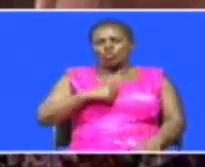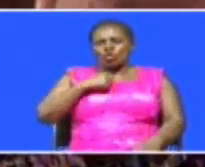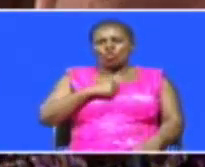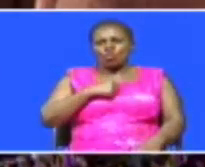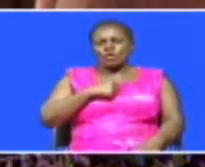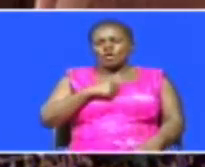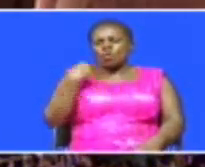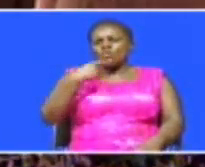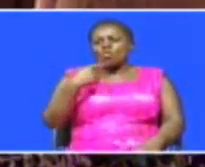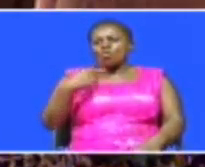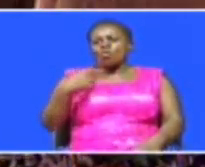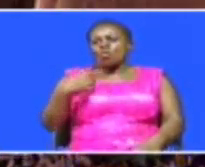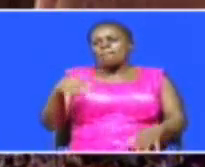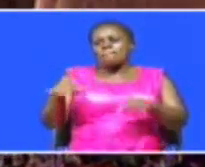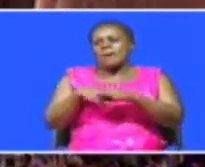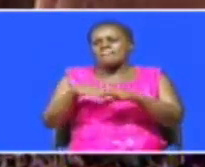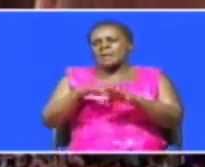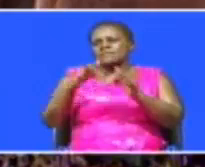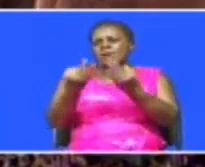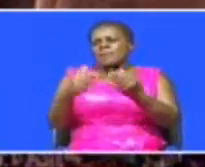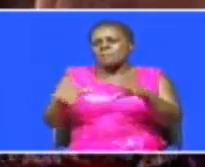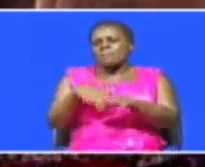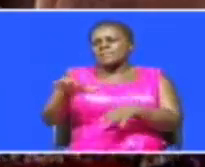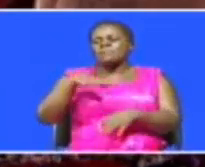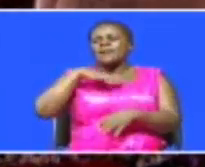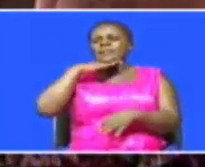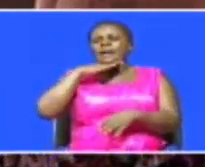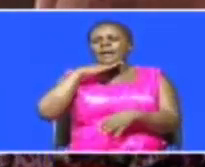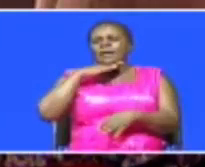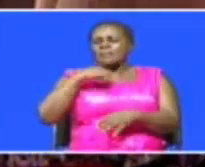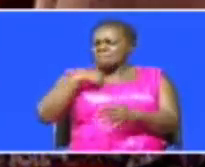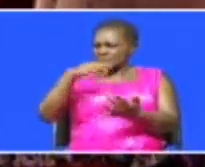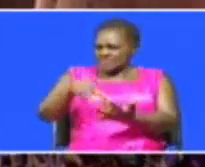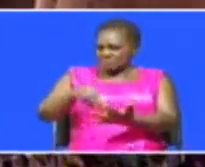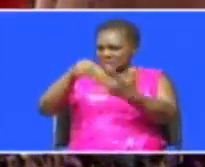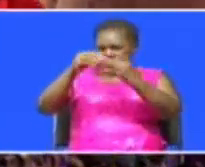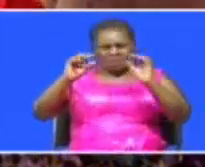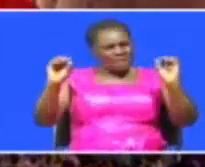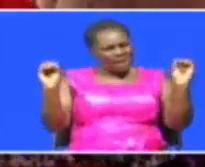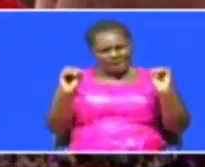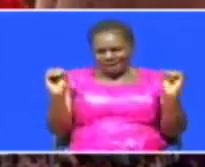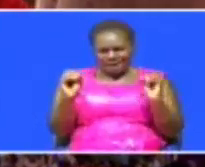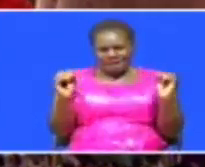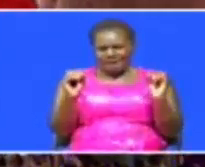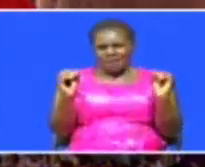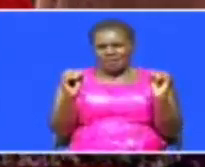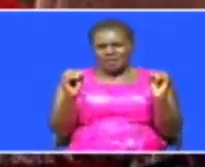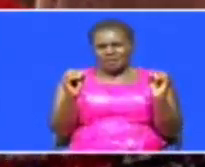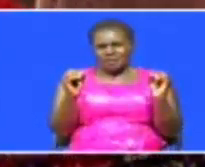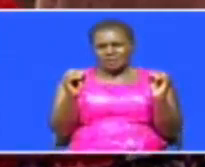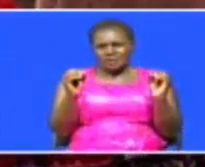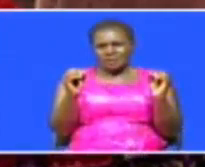reason, I also thank God for having saved my child. It's not that I'm special, more special than them, or we are special than